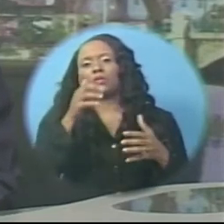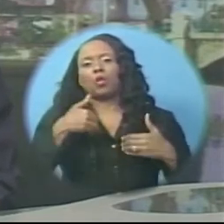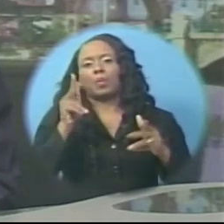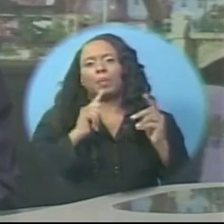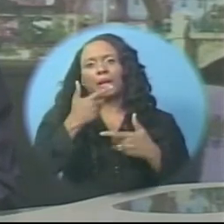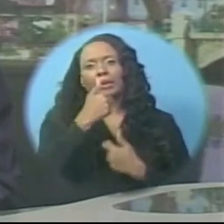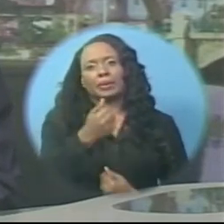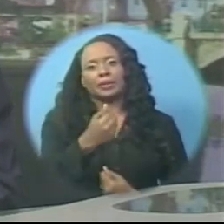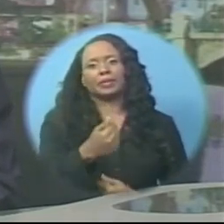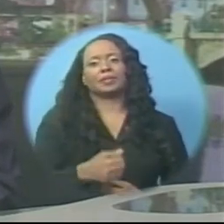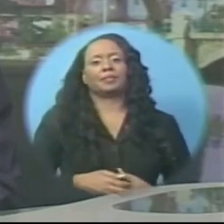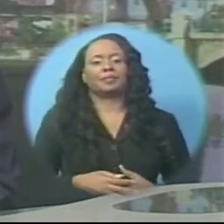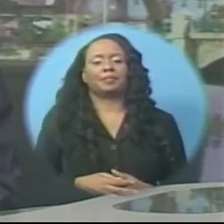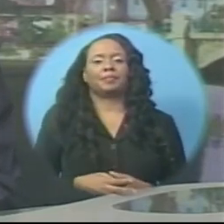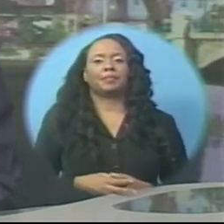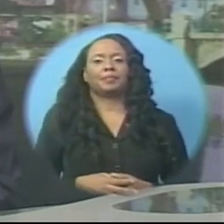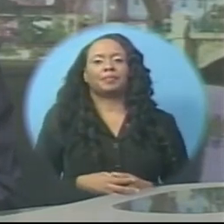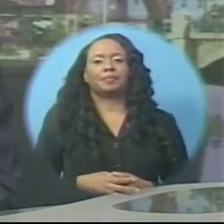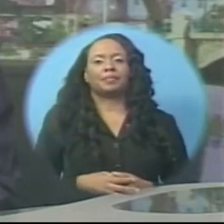people.